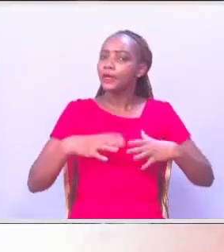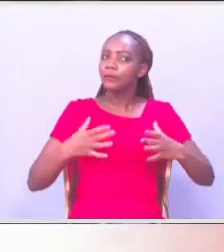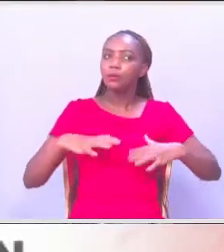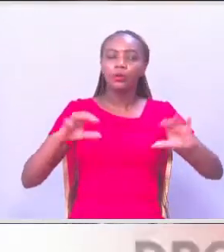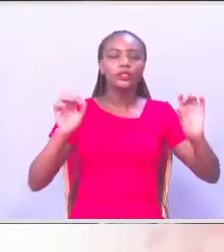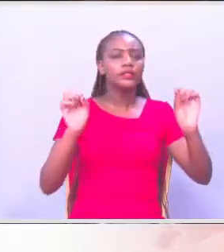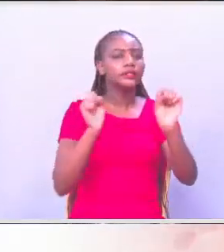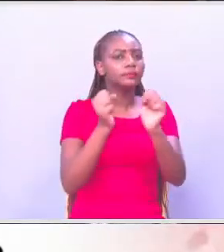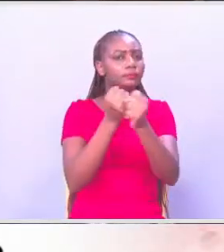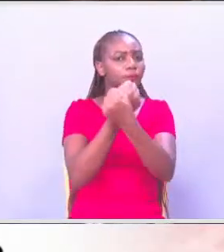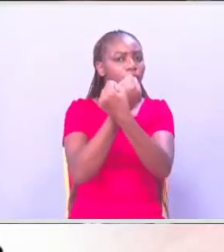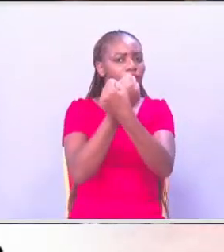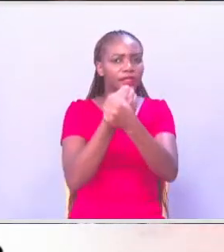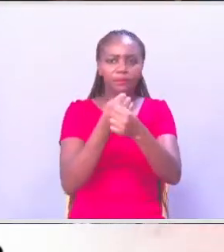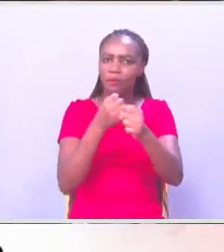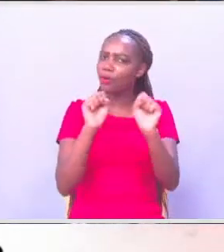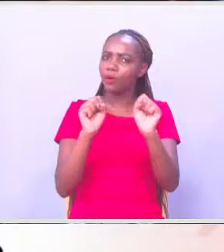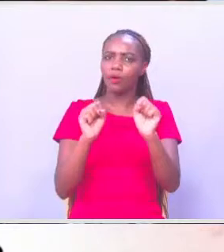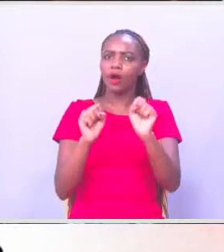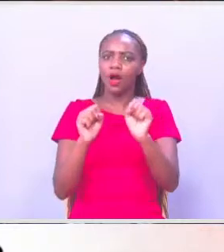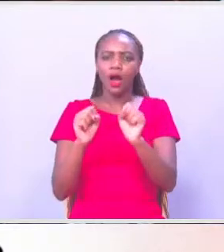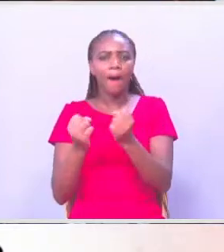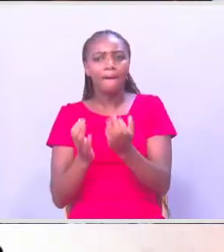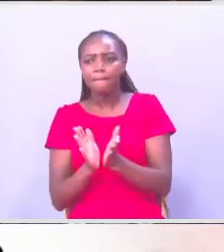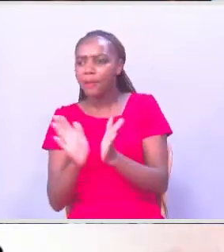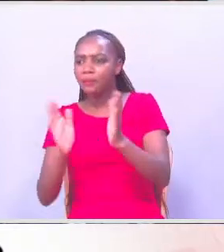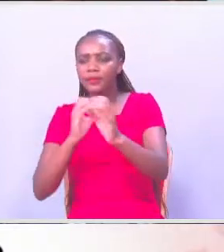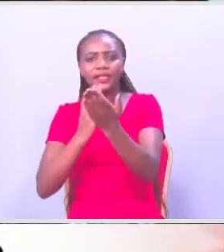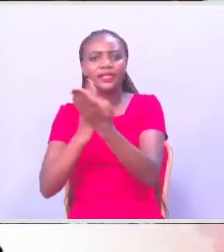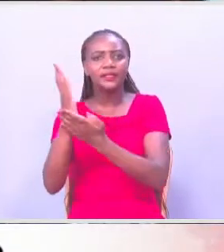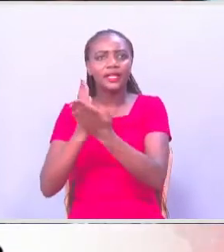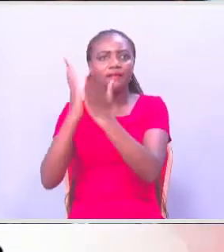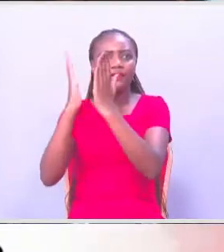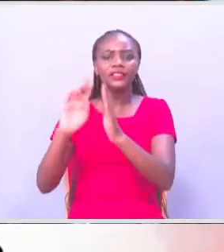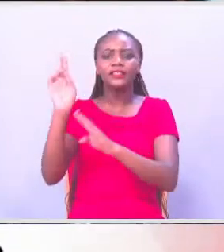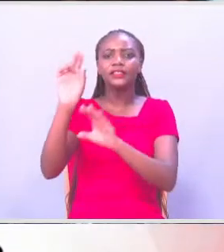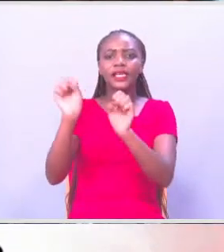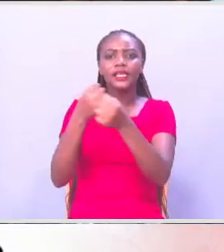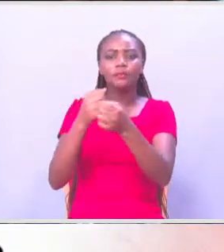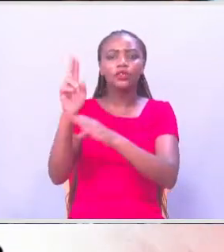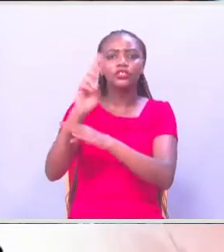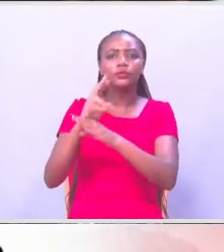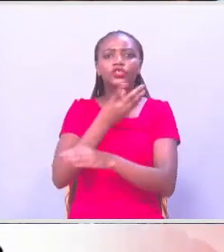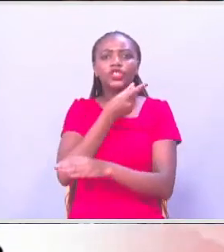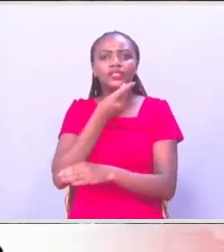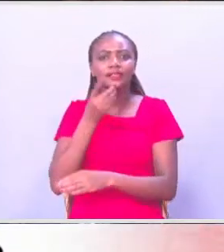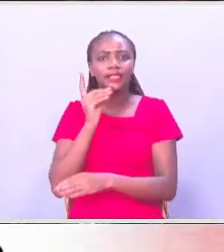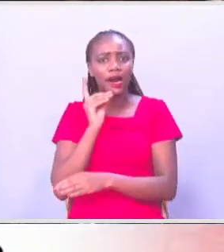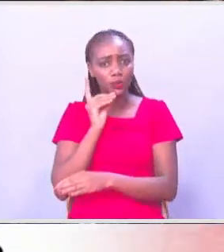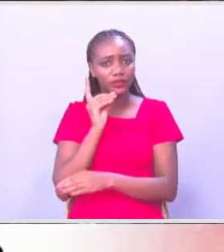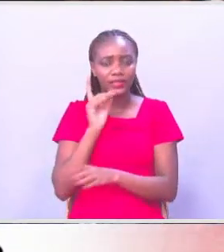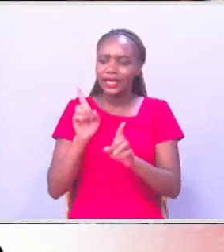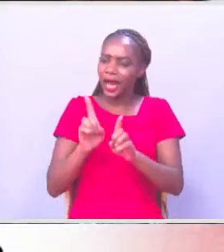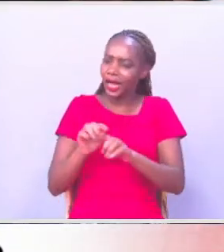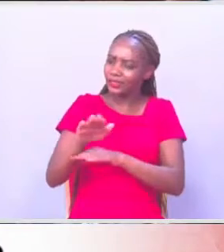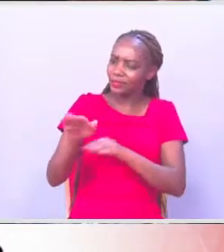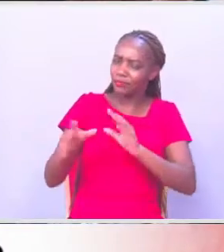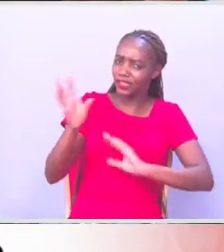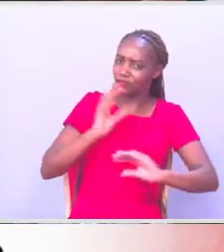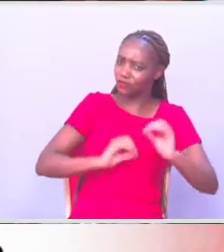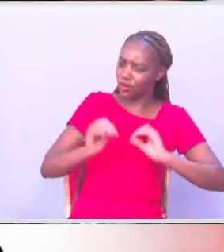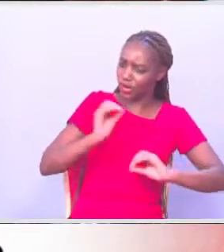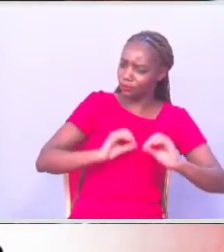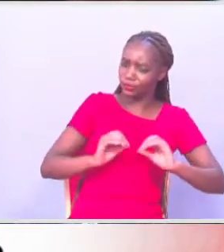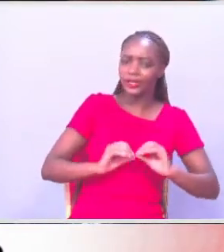cannot, public servants cannot use the drought as a conduit of corruption. And